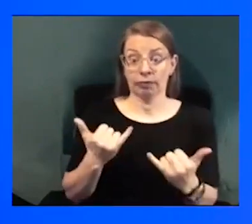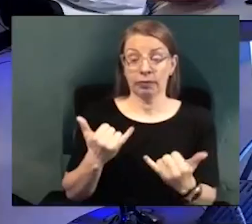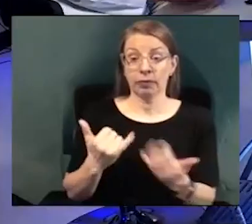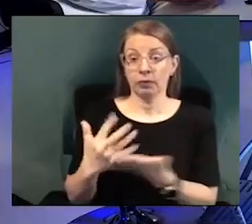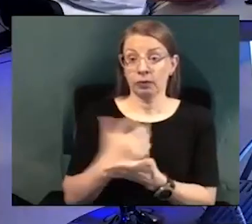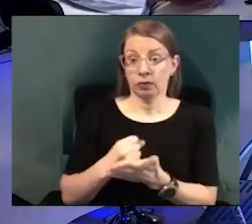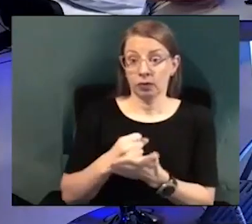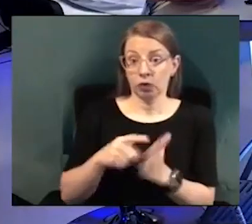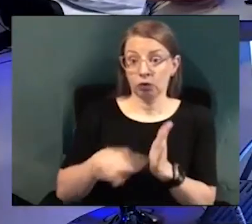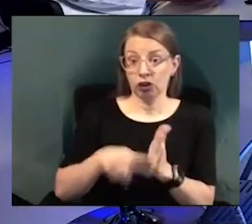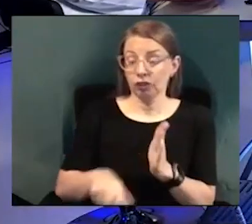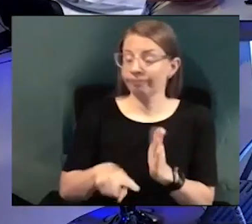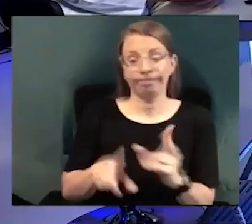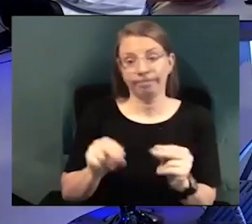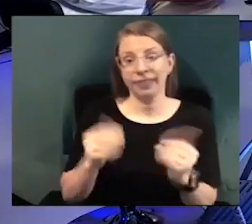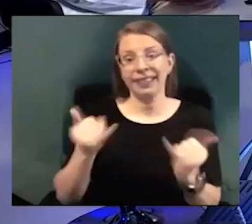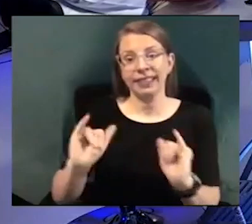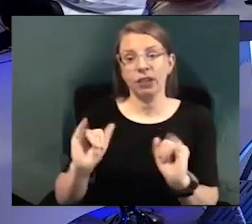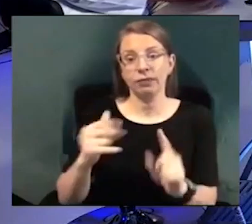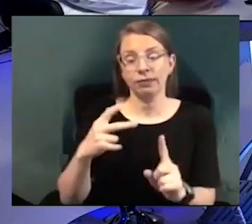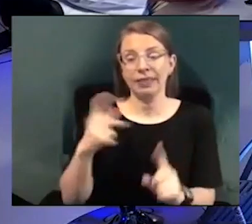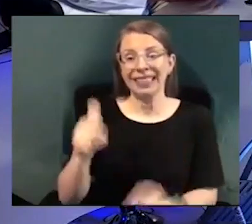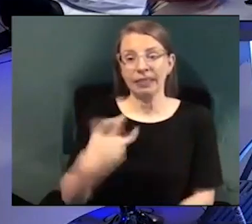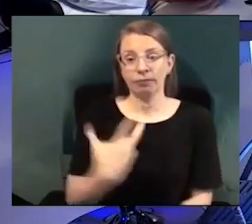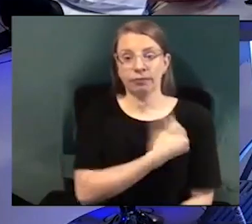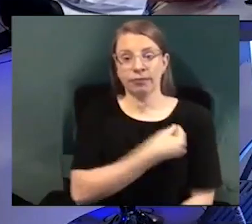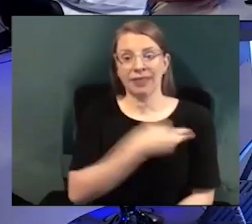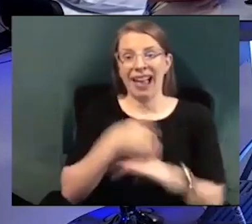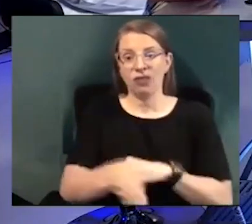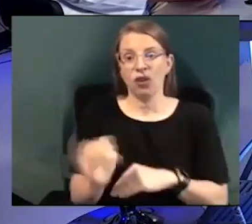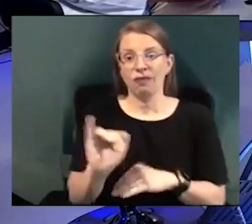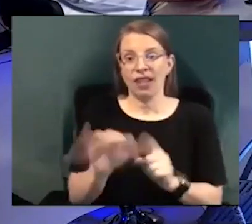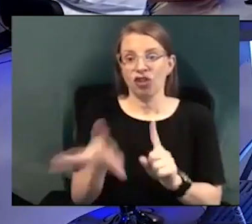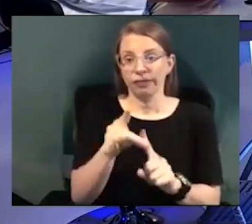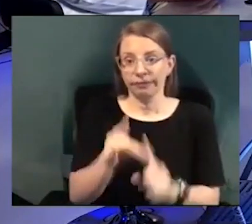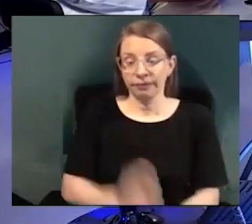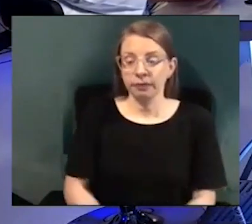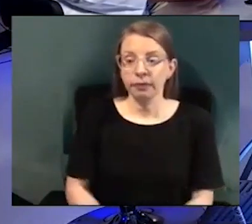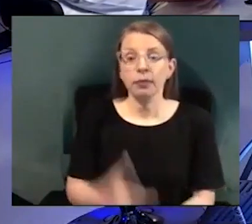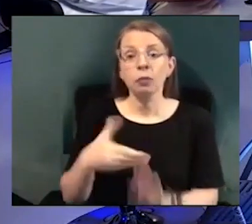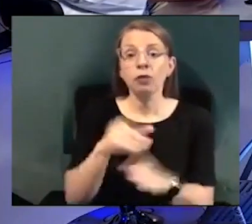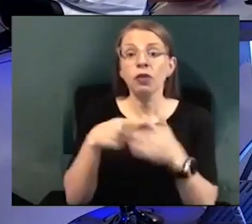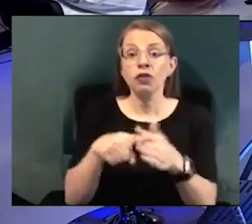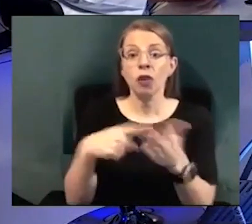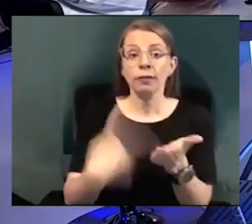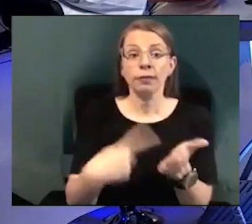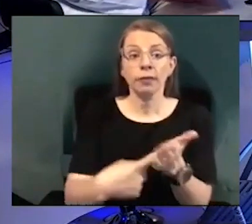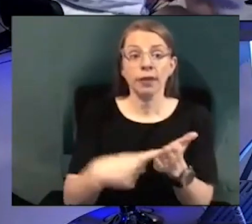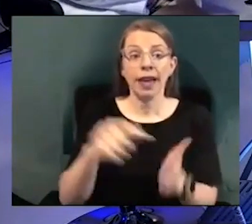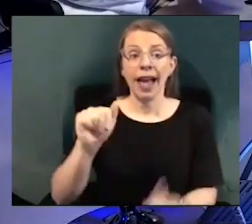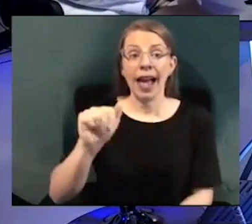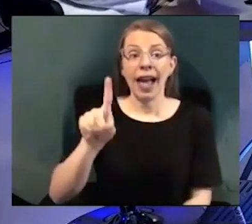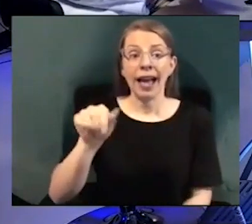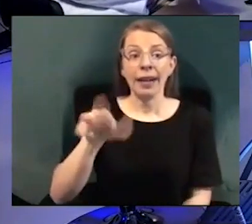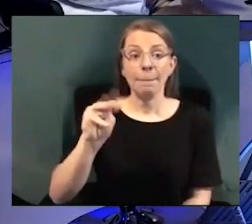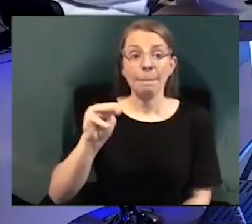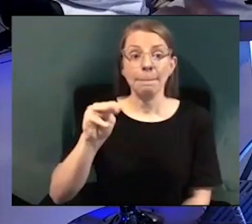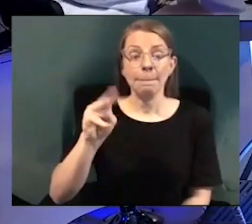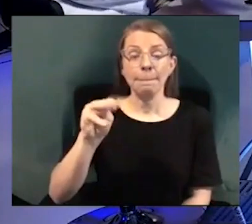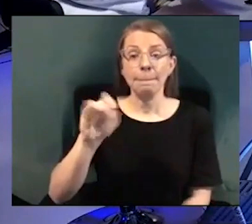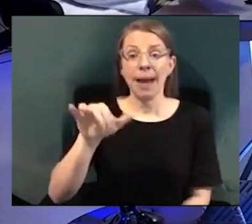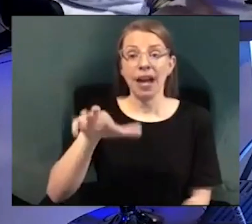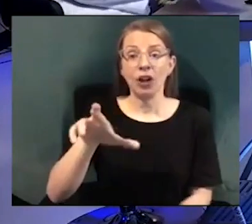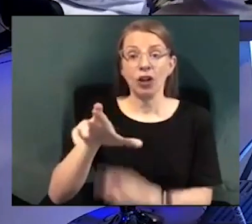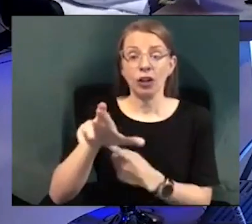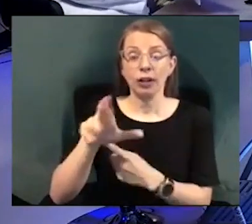Yeah, so important. All right, so before we get into our discussion, it's time to bring in Adam Meyer, our Director of Nursing. He